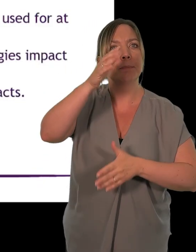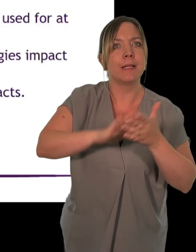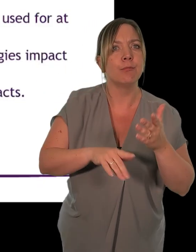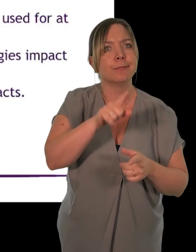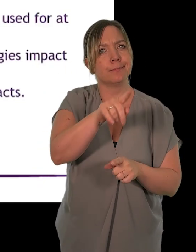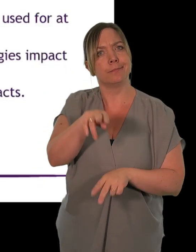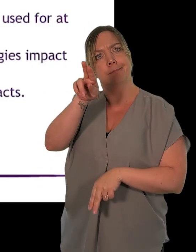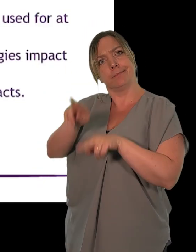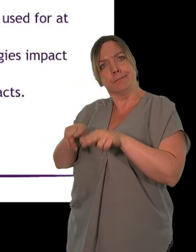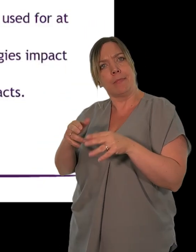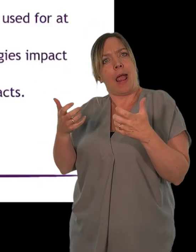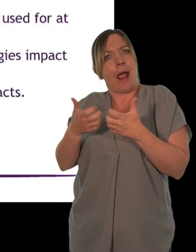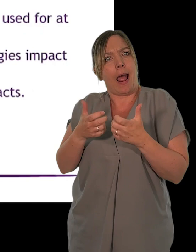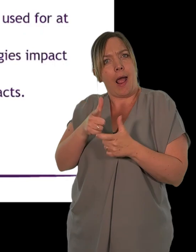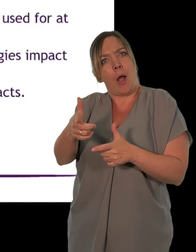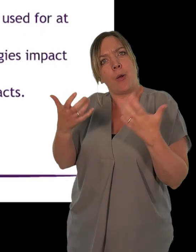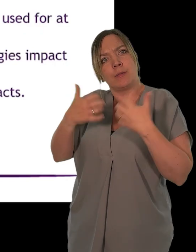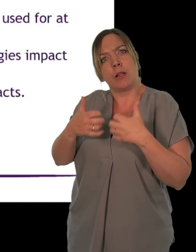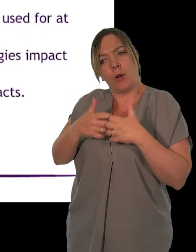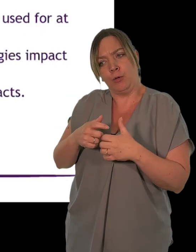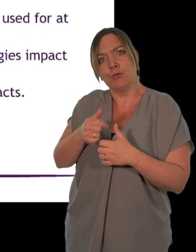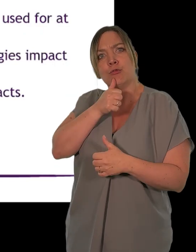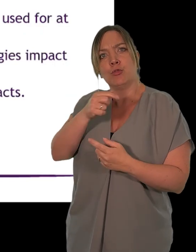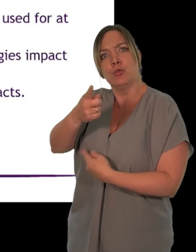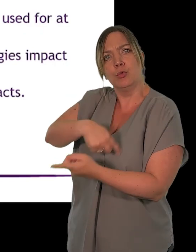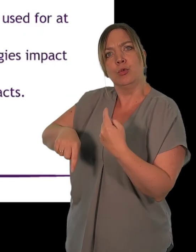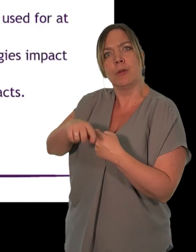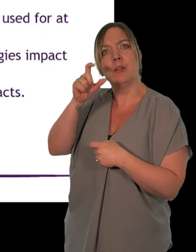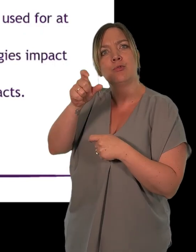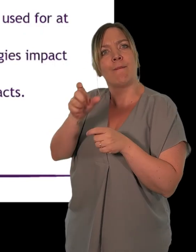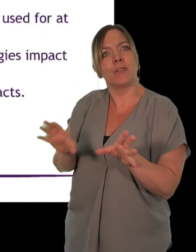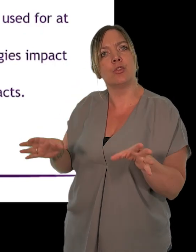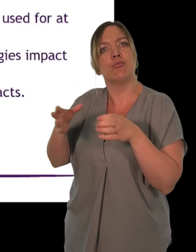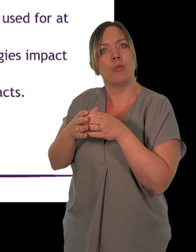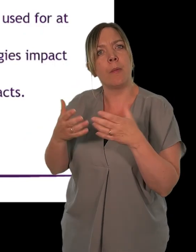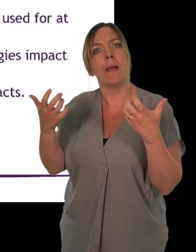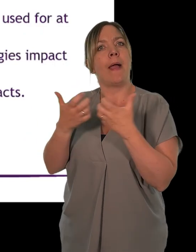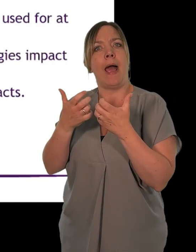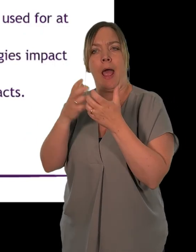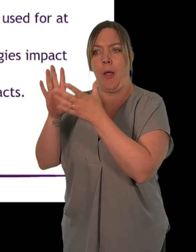Group and how this would impact work at Calmere House.